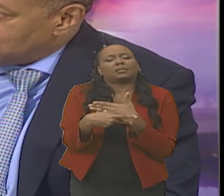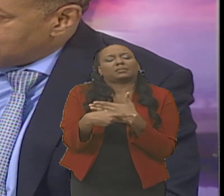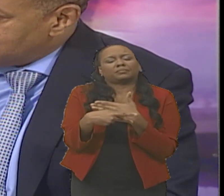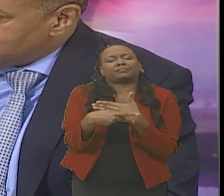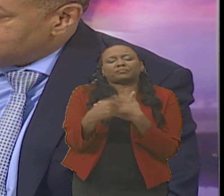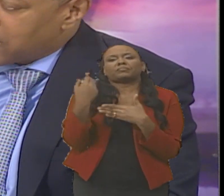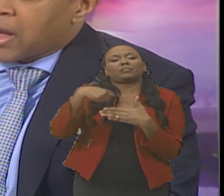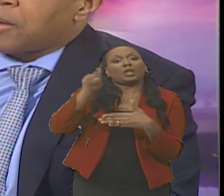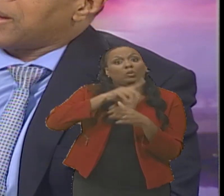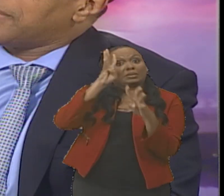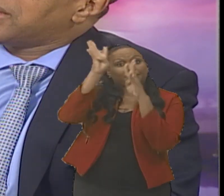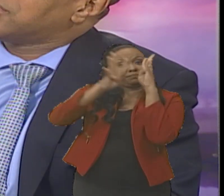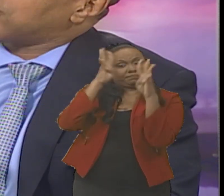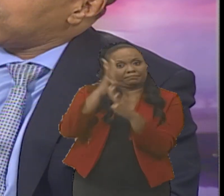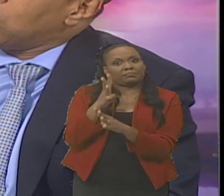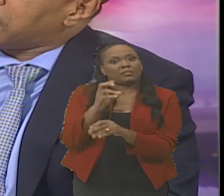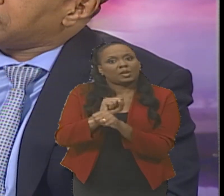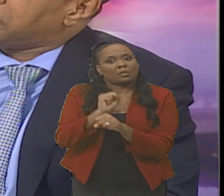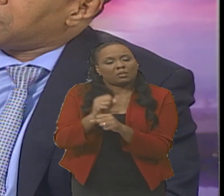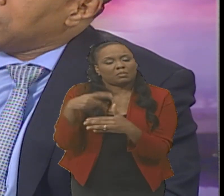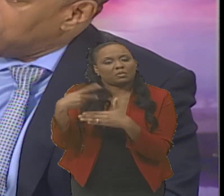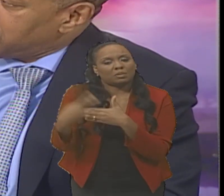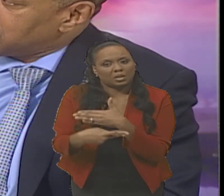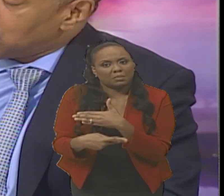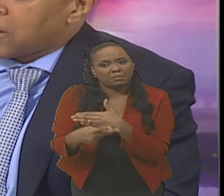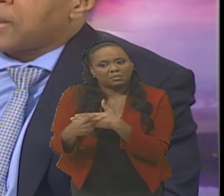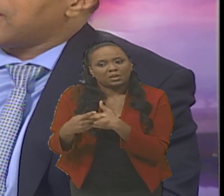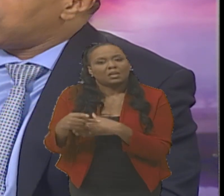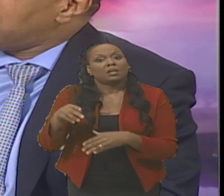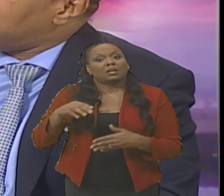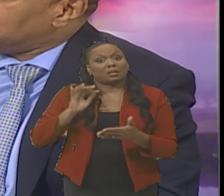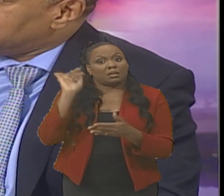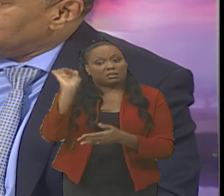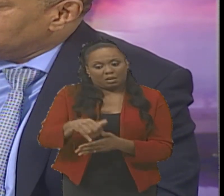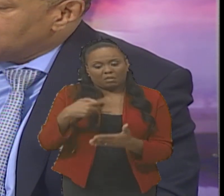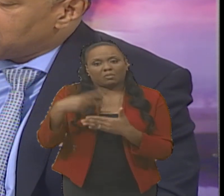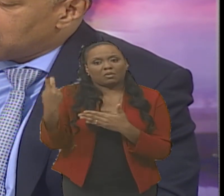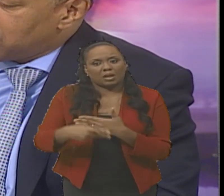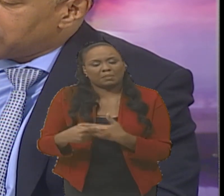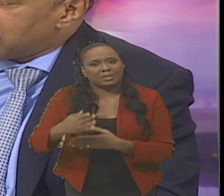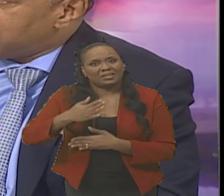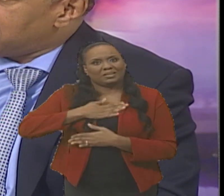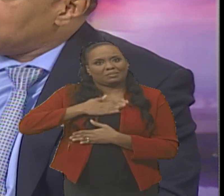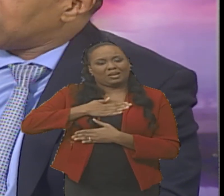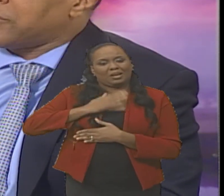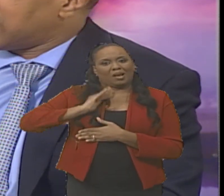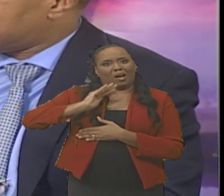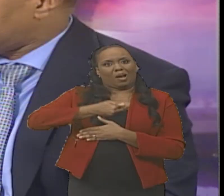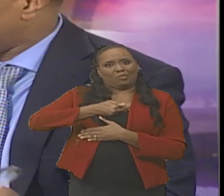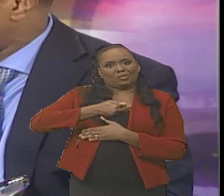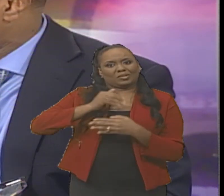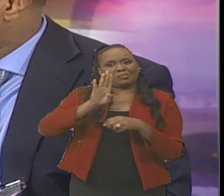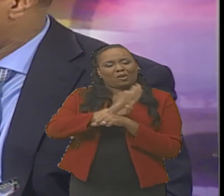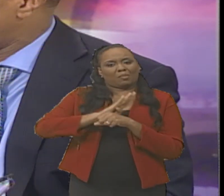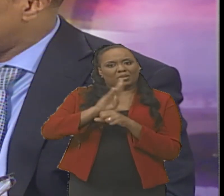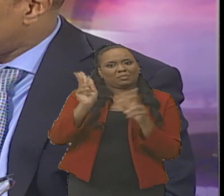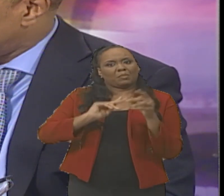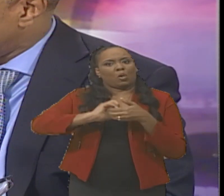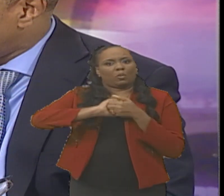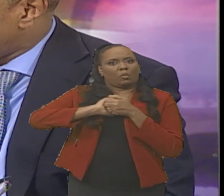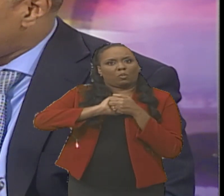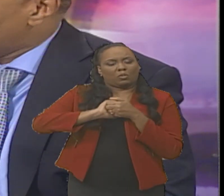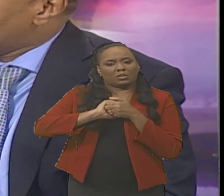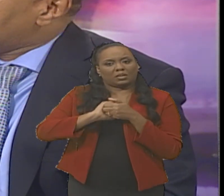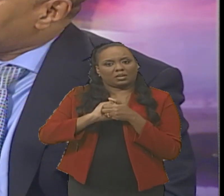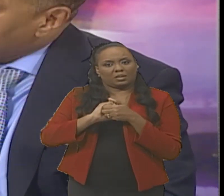BERT program, and Barbadians own it. We own this program. With or without the IMF, we would have done this anyway. The IMF is just